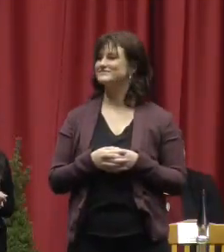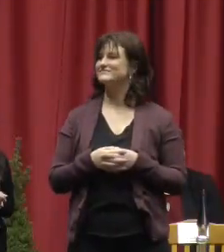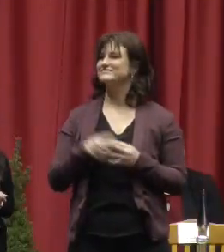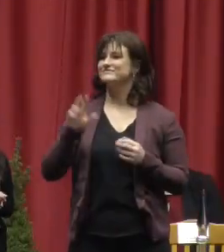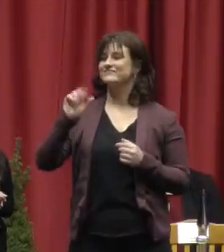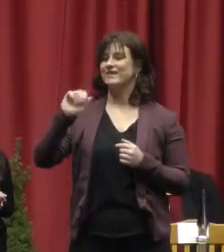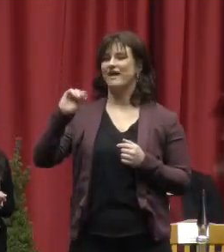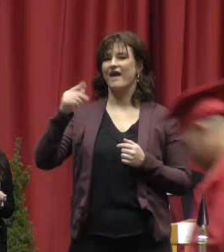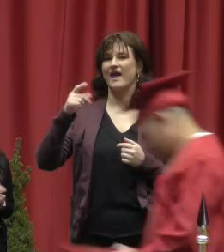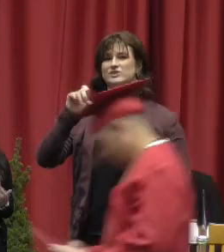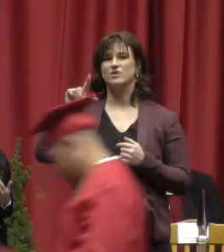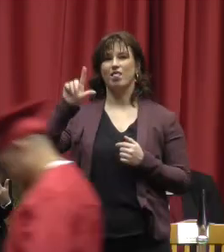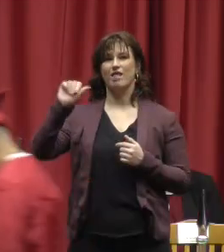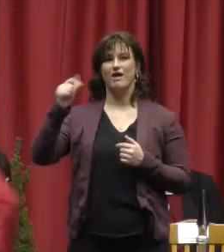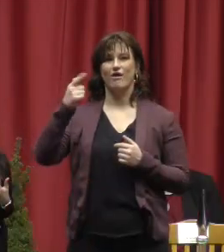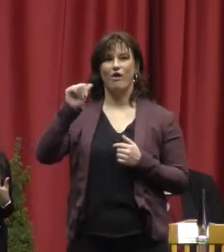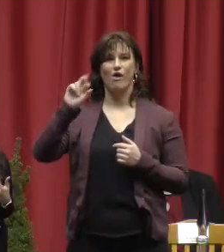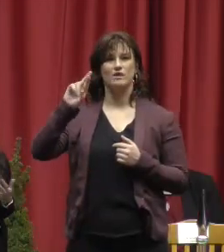Angela Garcia,